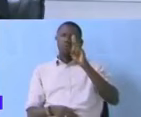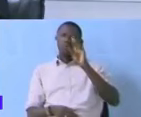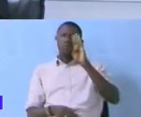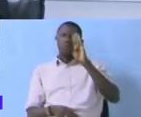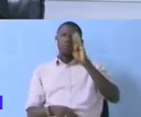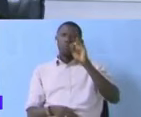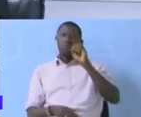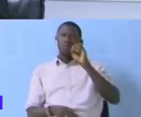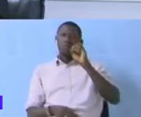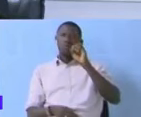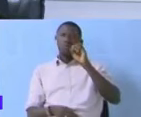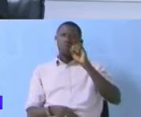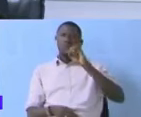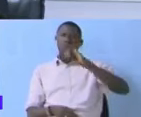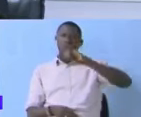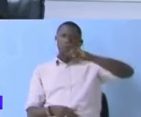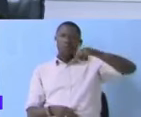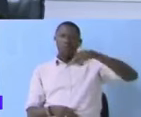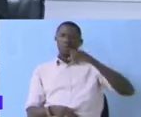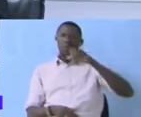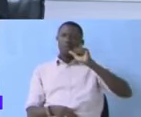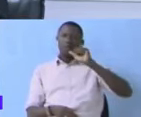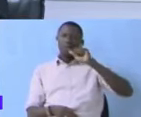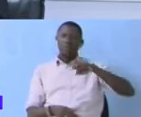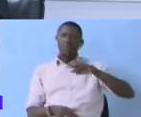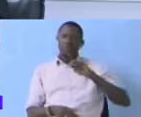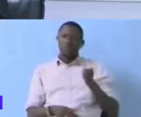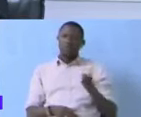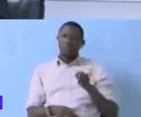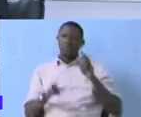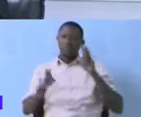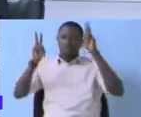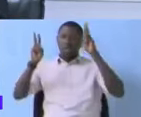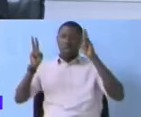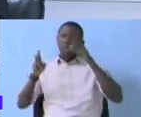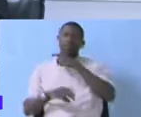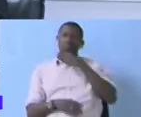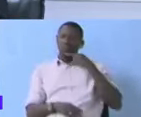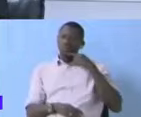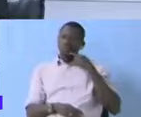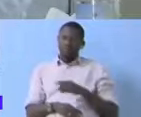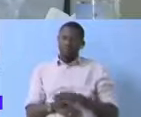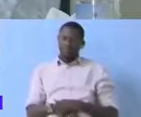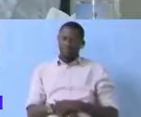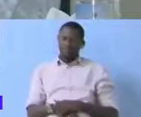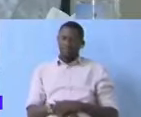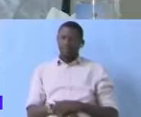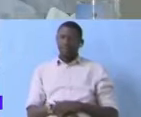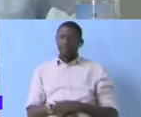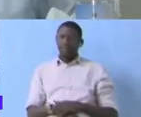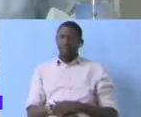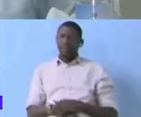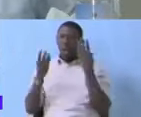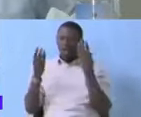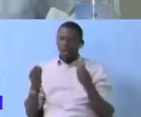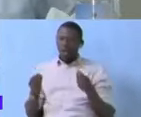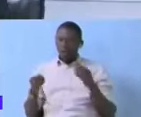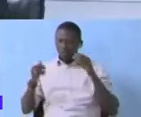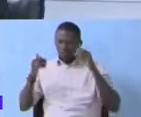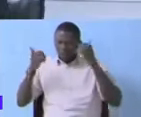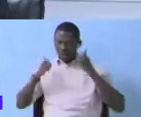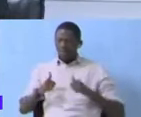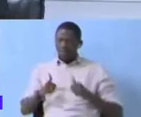And how did that happen? Udum kata nyadi le mune bondi na Mayok kana tara Muskebaya